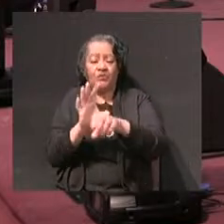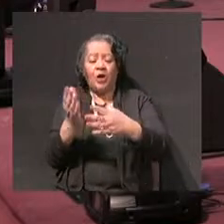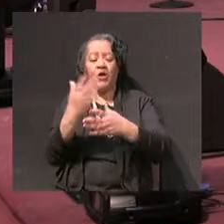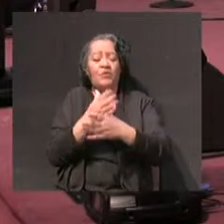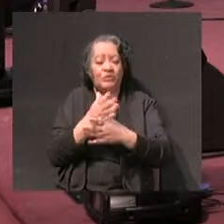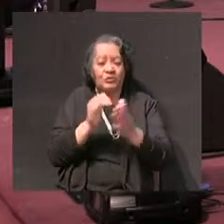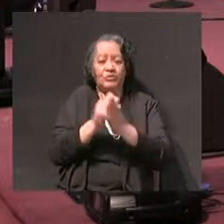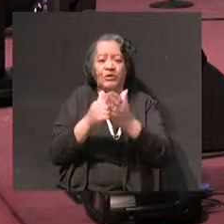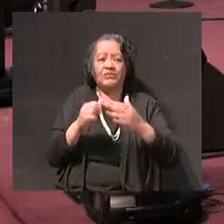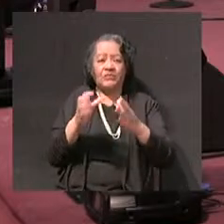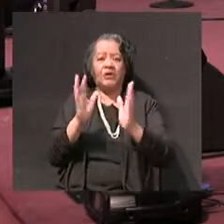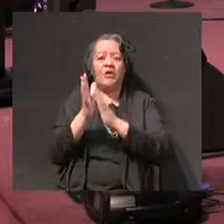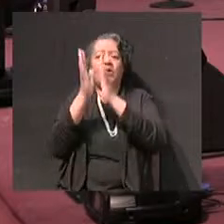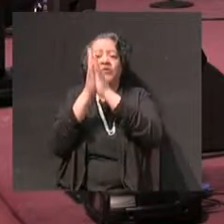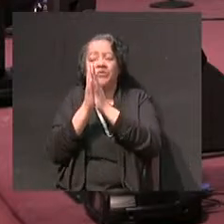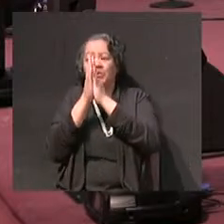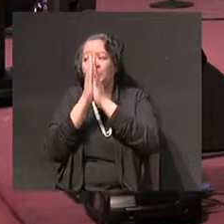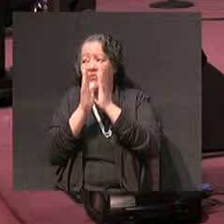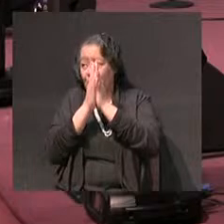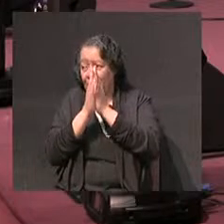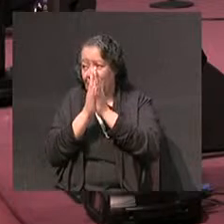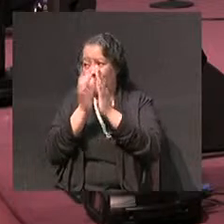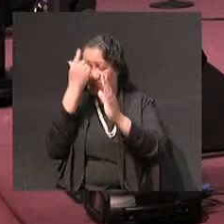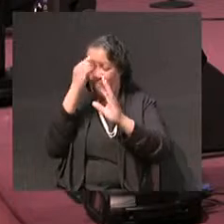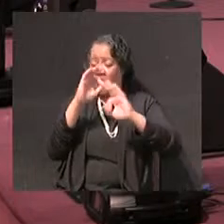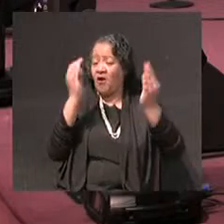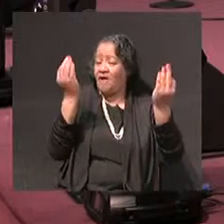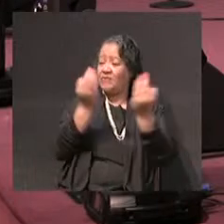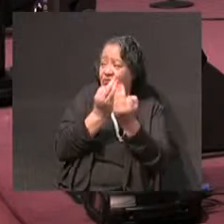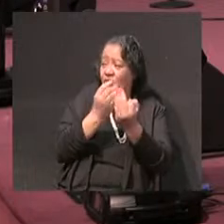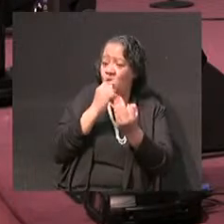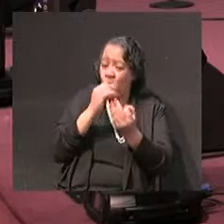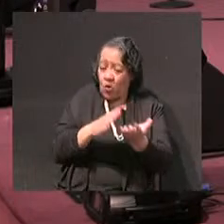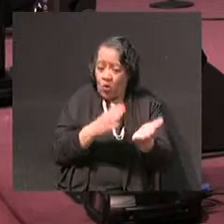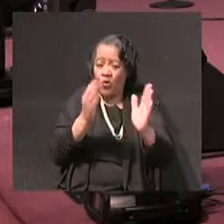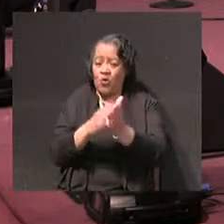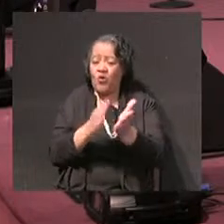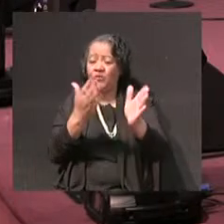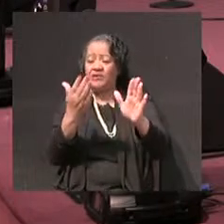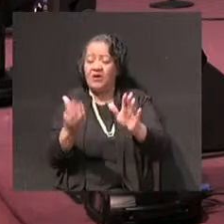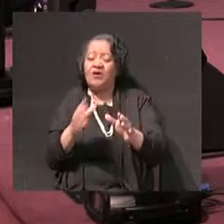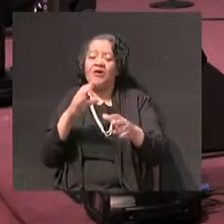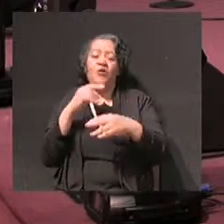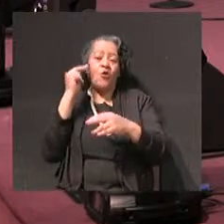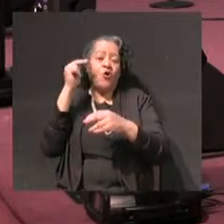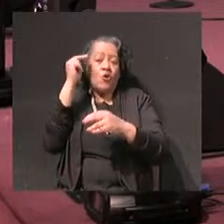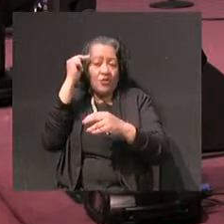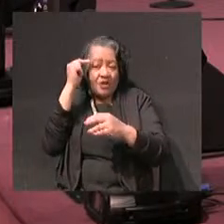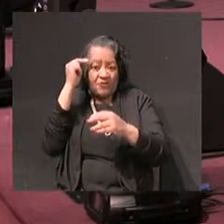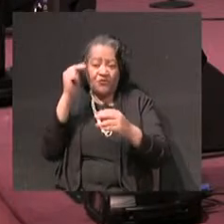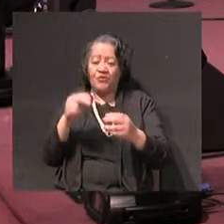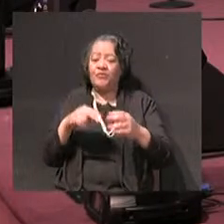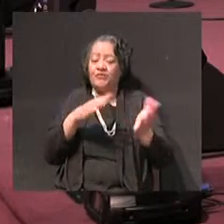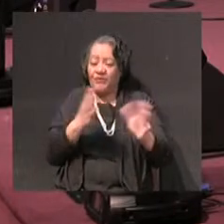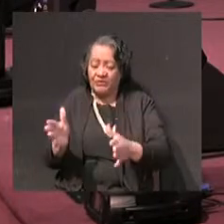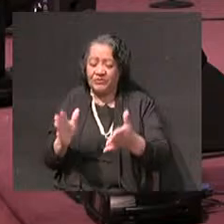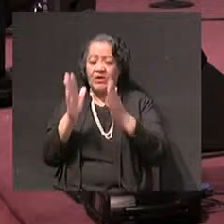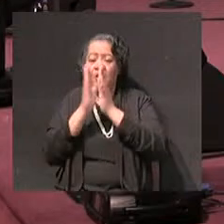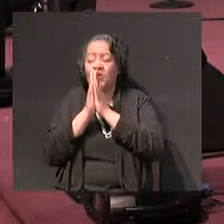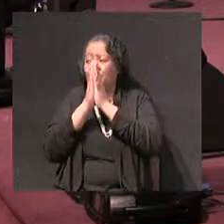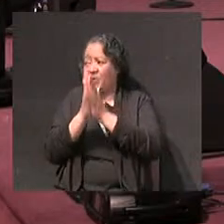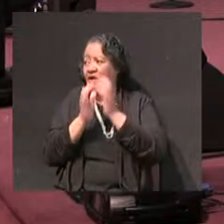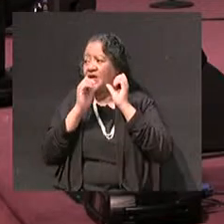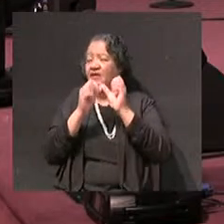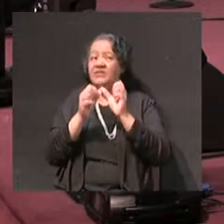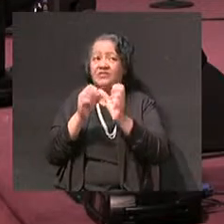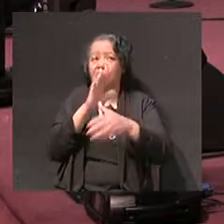shared. We want to be lifting up the Carr family who recently lost their great nephew, Sean Carr. We're praying for Richard Porter,